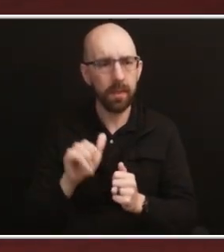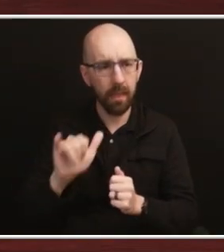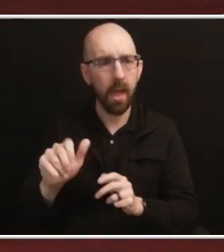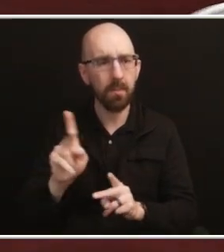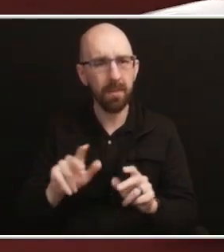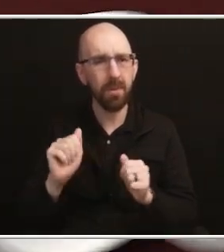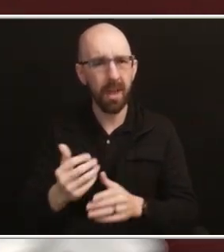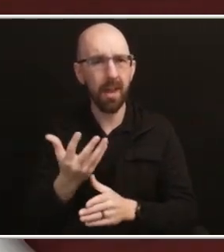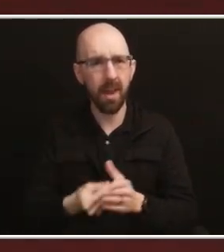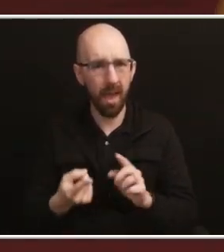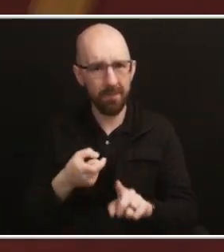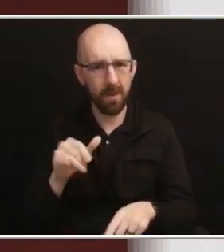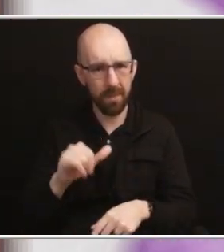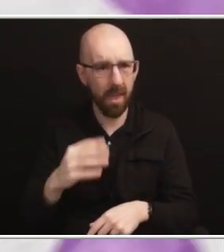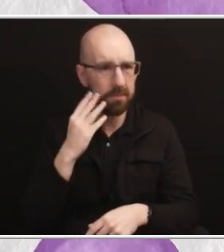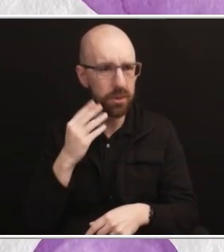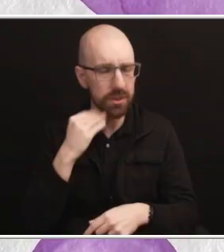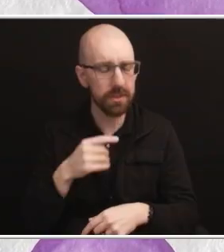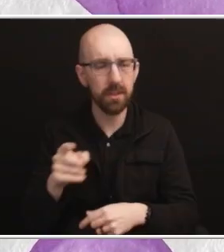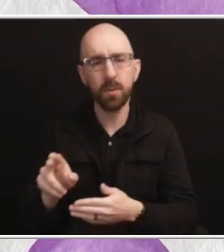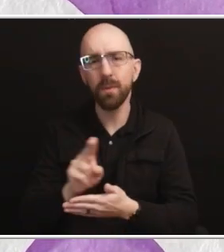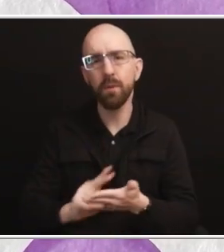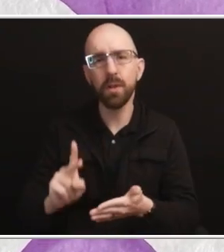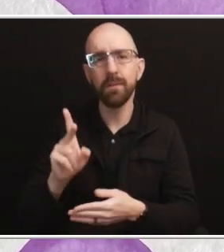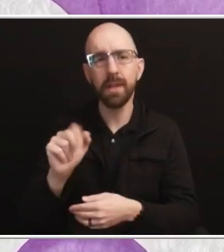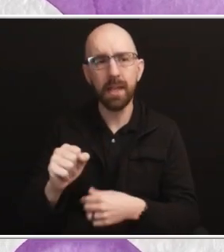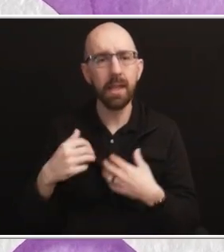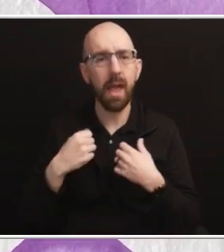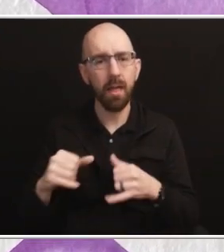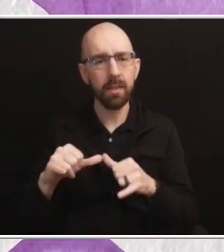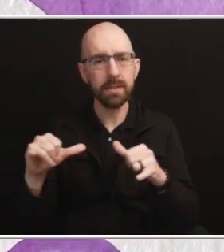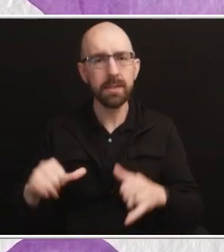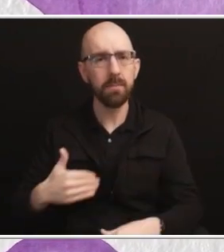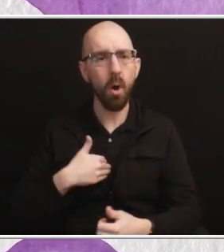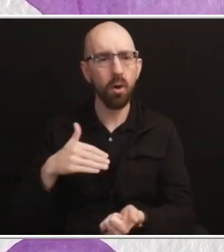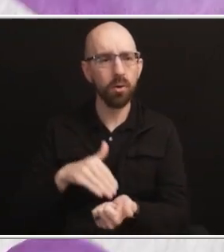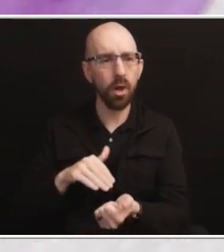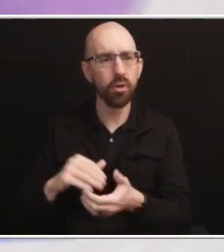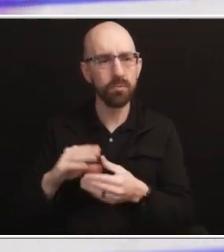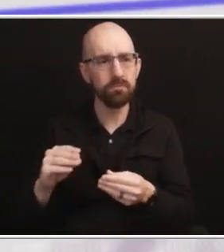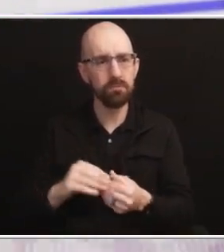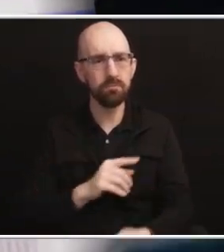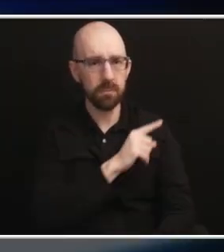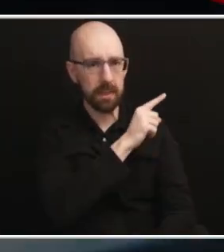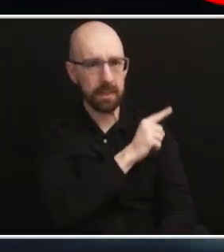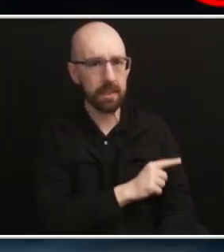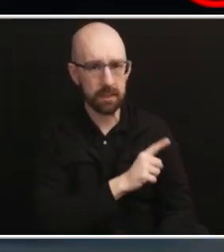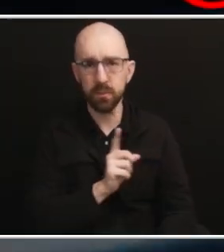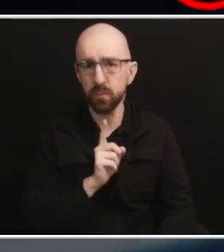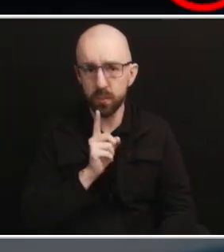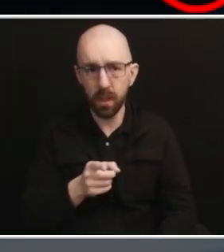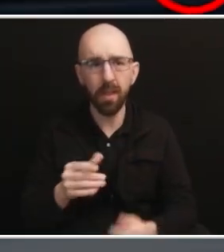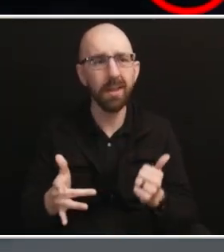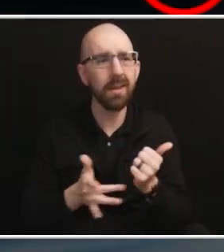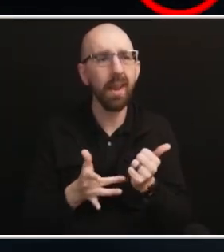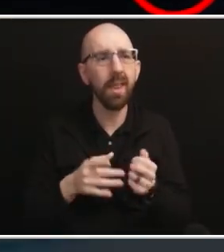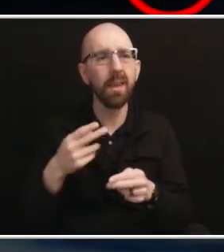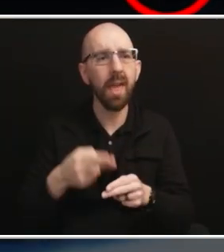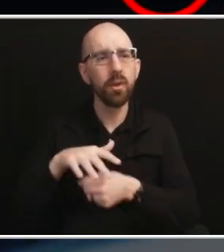The University of Kansas Health System cardiologist says broken heart syndrome is real. The more technical name for it,